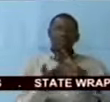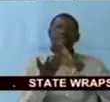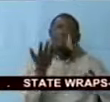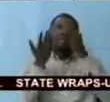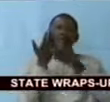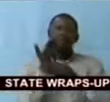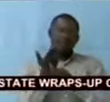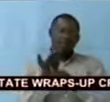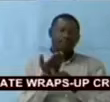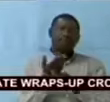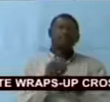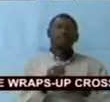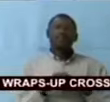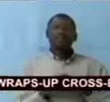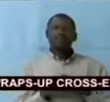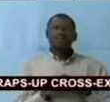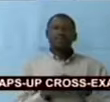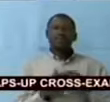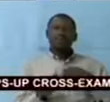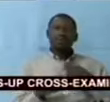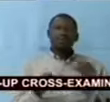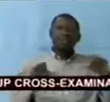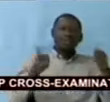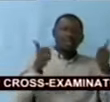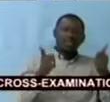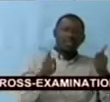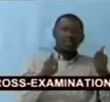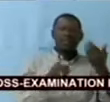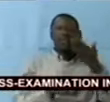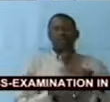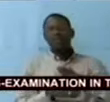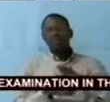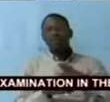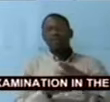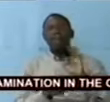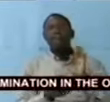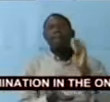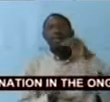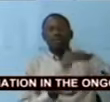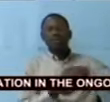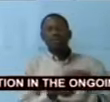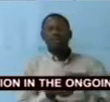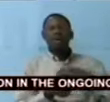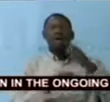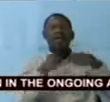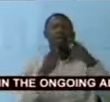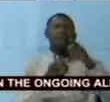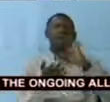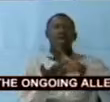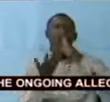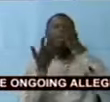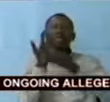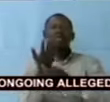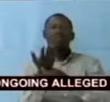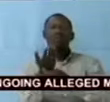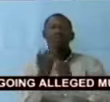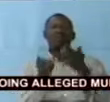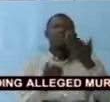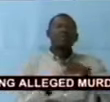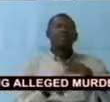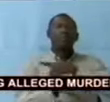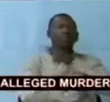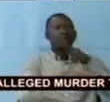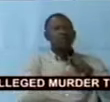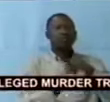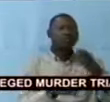transferred, or starting from Banjul, to be more precise, you were transferred from jurisdiction to